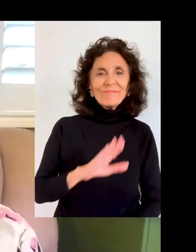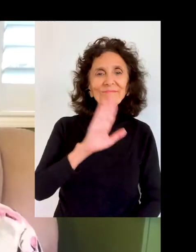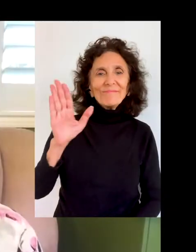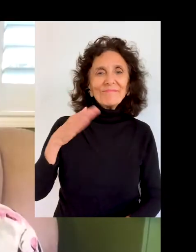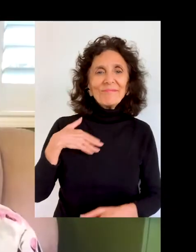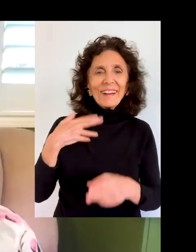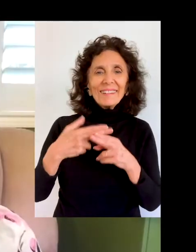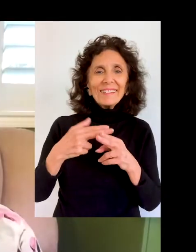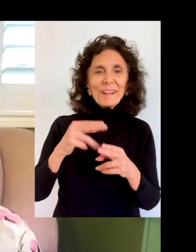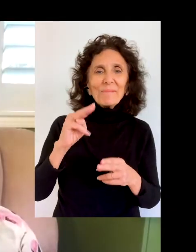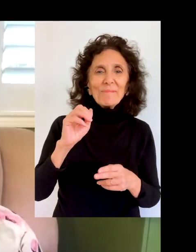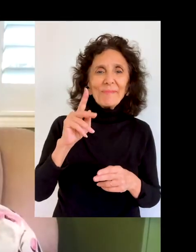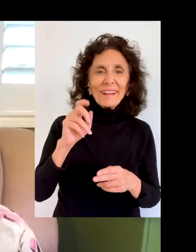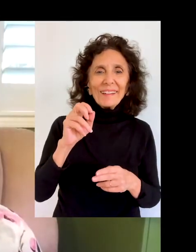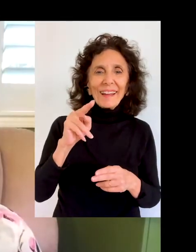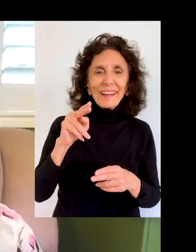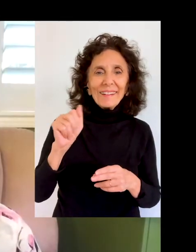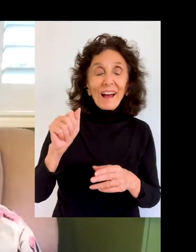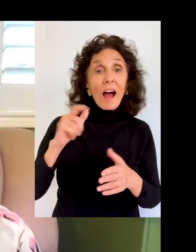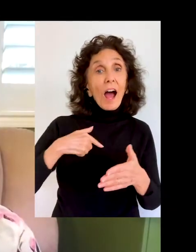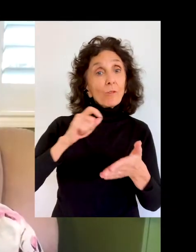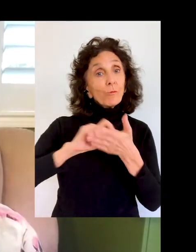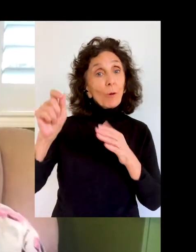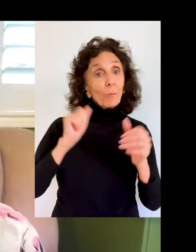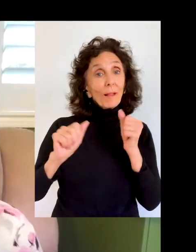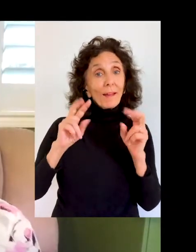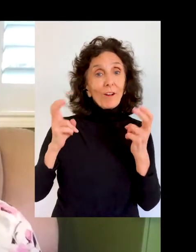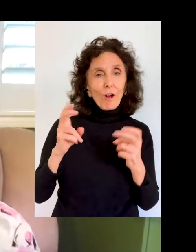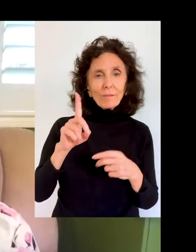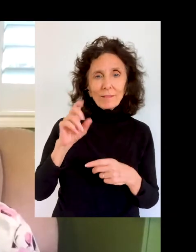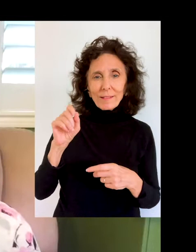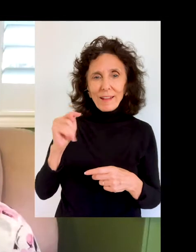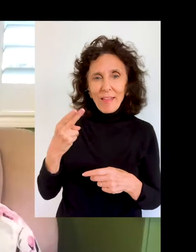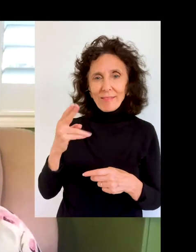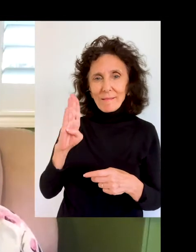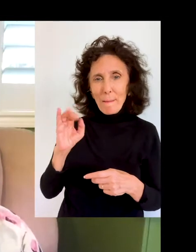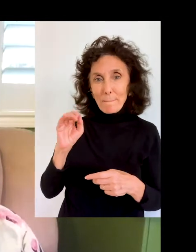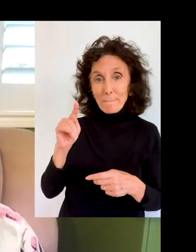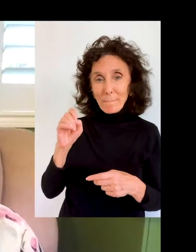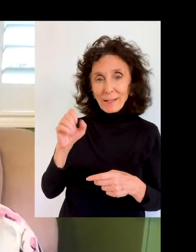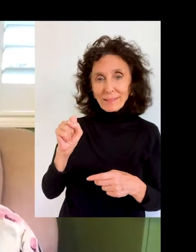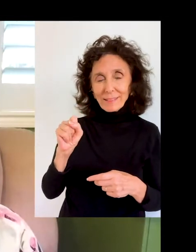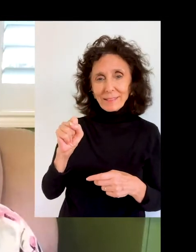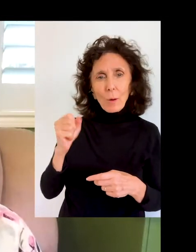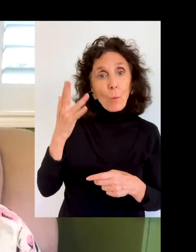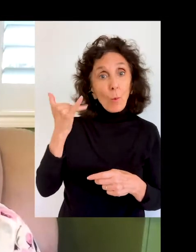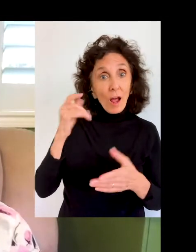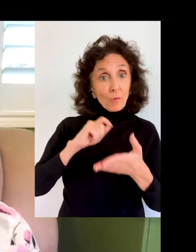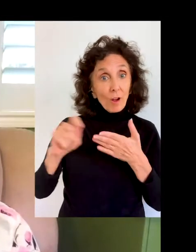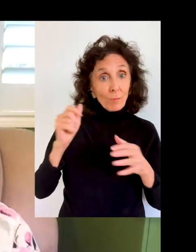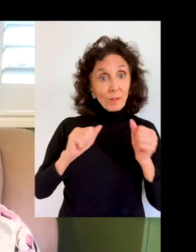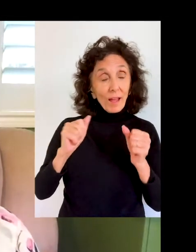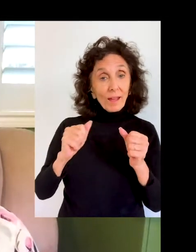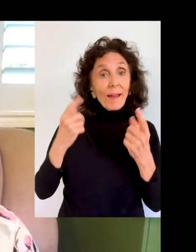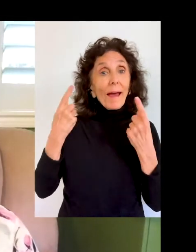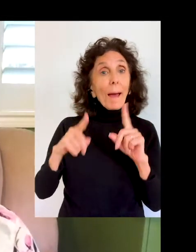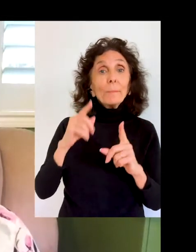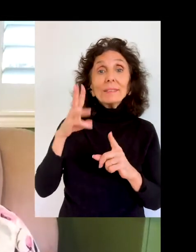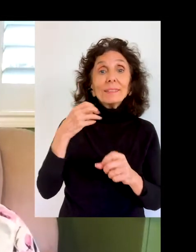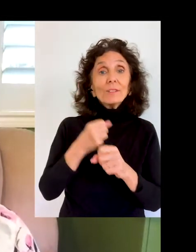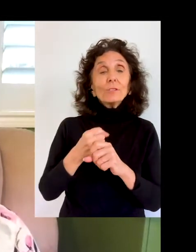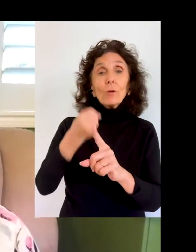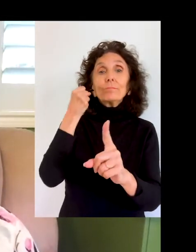Hi, I'm McKenna. I'm the writer of Death Bites. I wrote the show because 6 years ago, I was diagnosed with a really